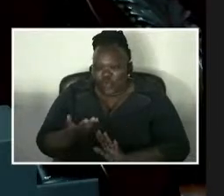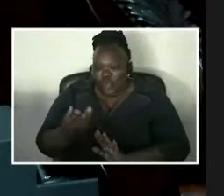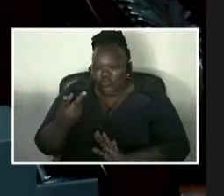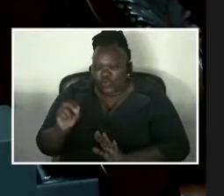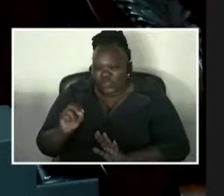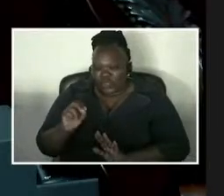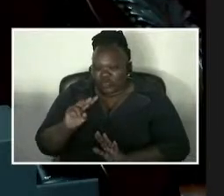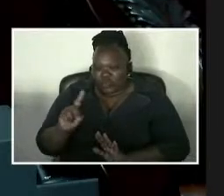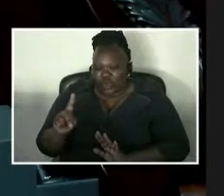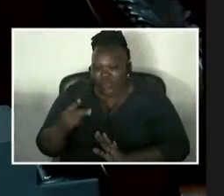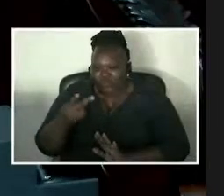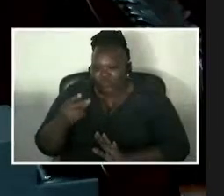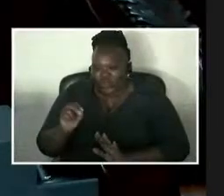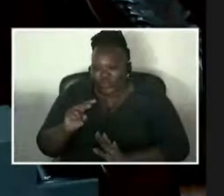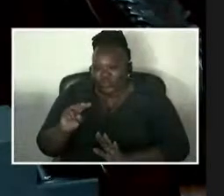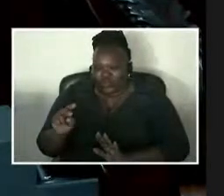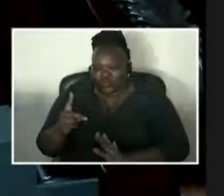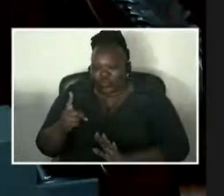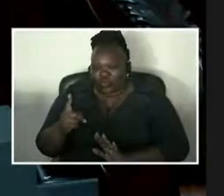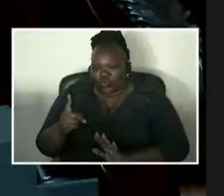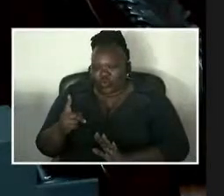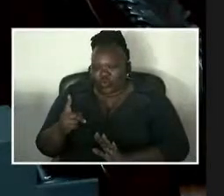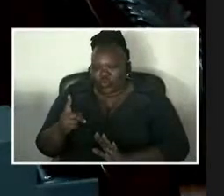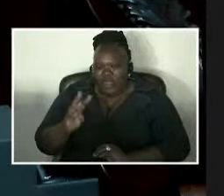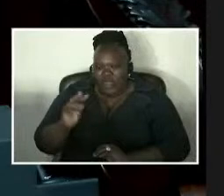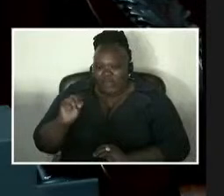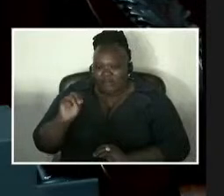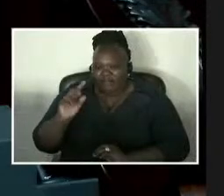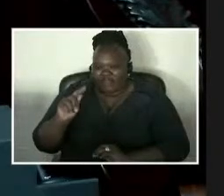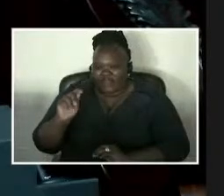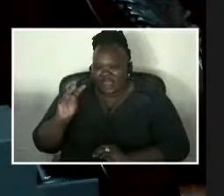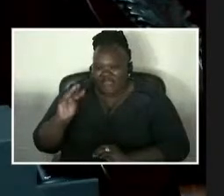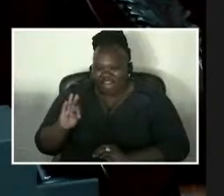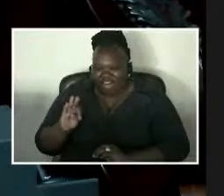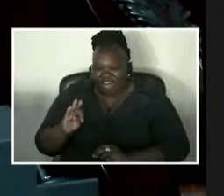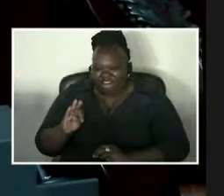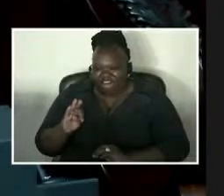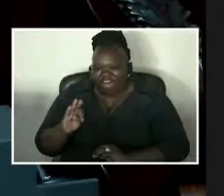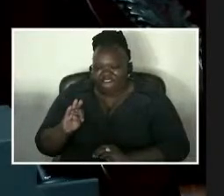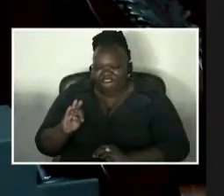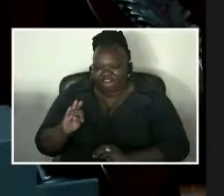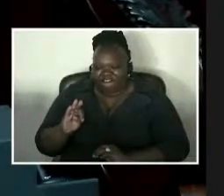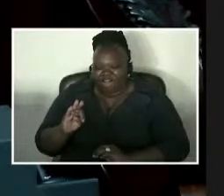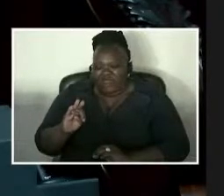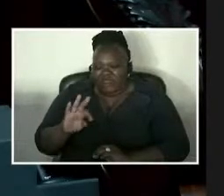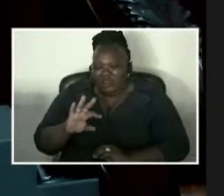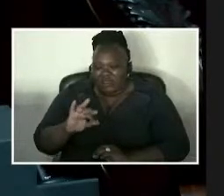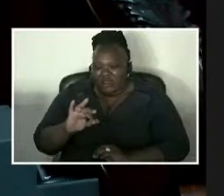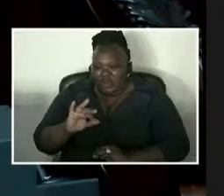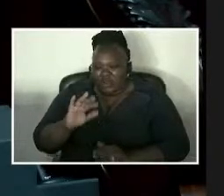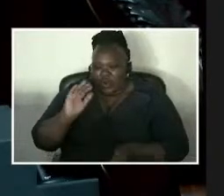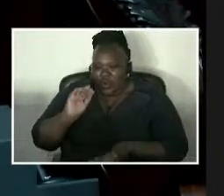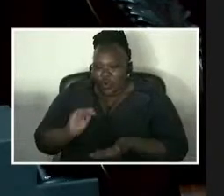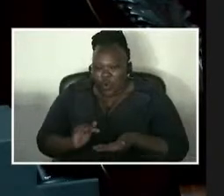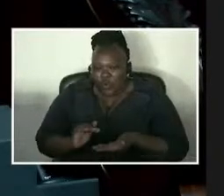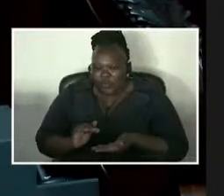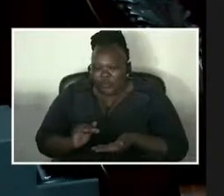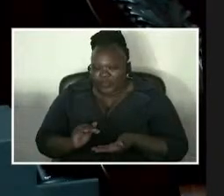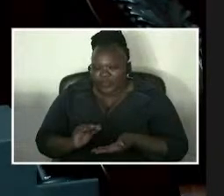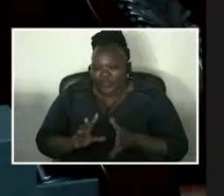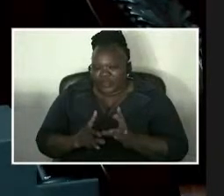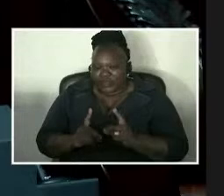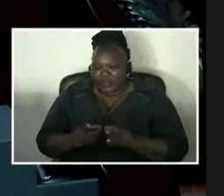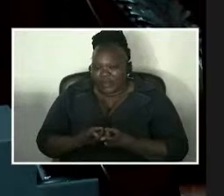22 levels in the last year of the mtf and while we can all decry the cuts to the health budget the